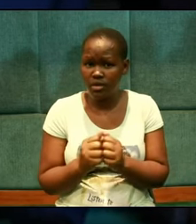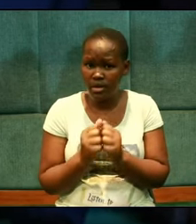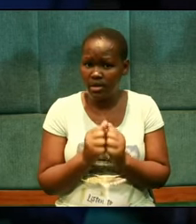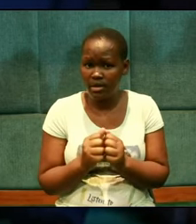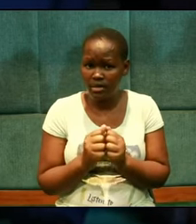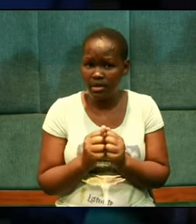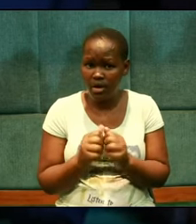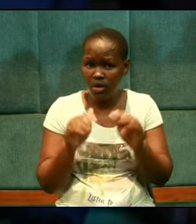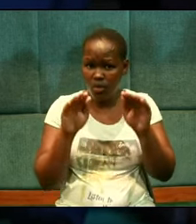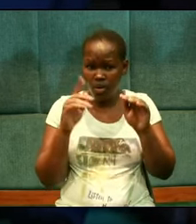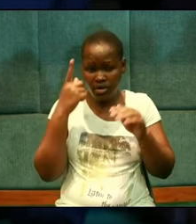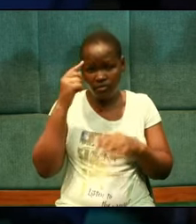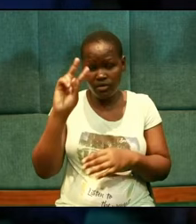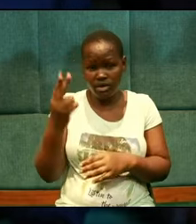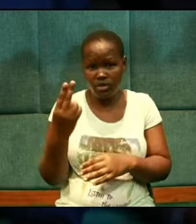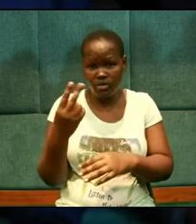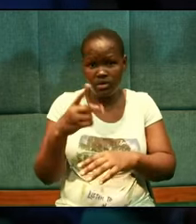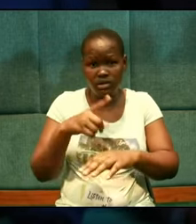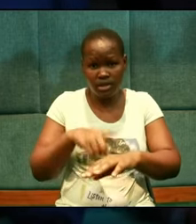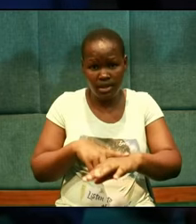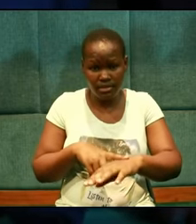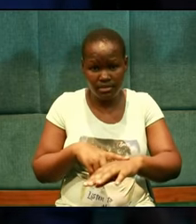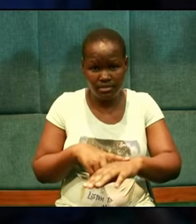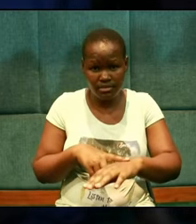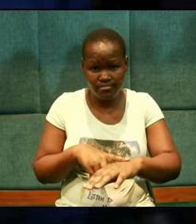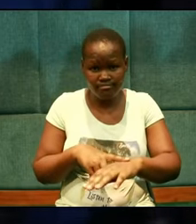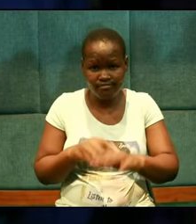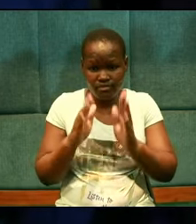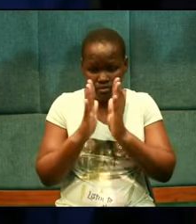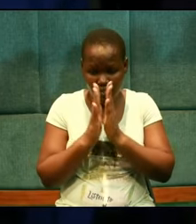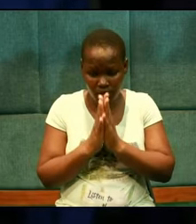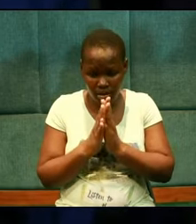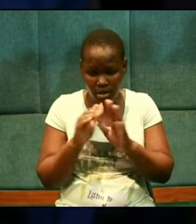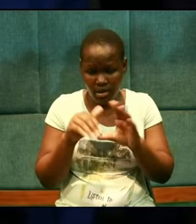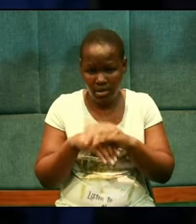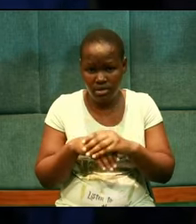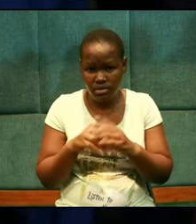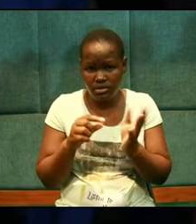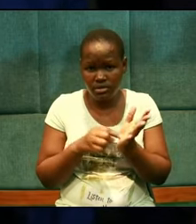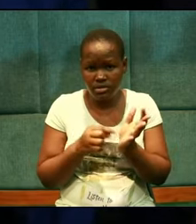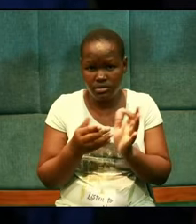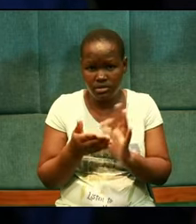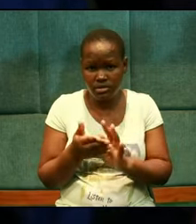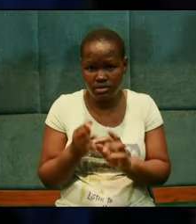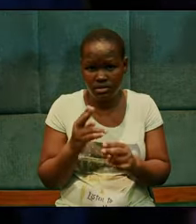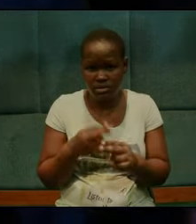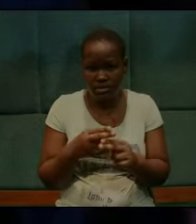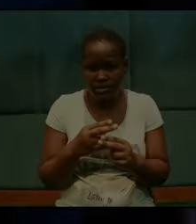wait for the second coming. This is our prayer in Jesus' name. Amen.